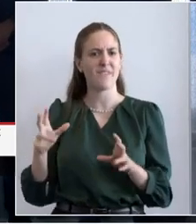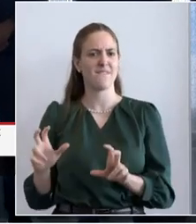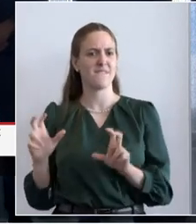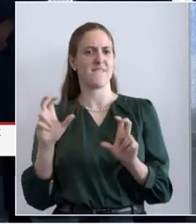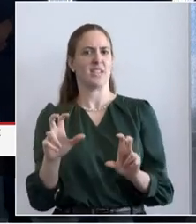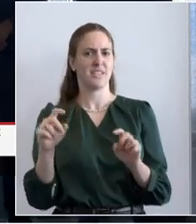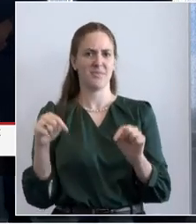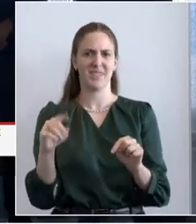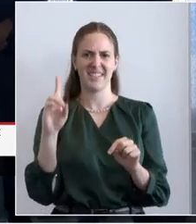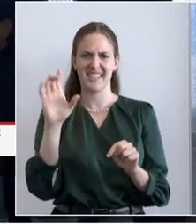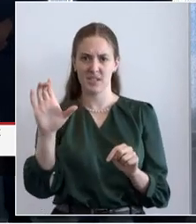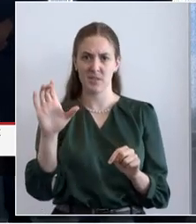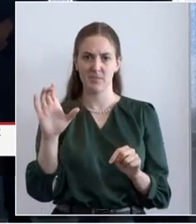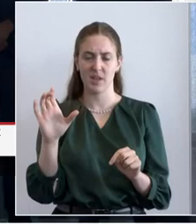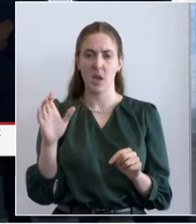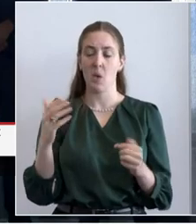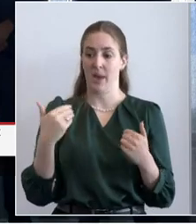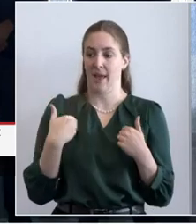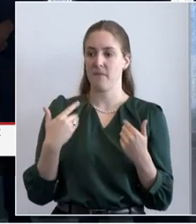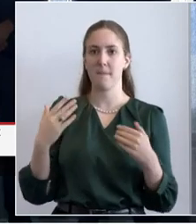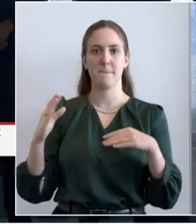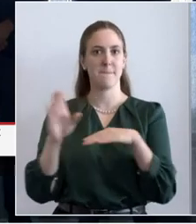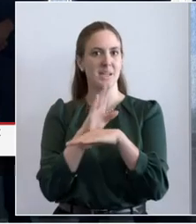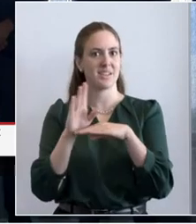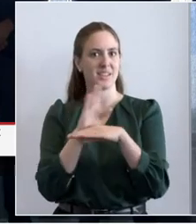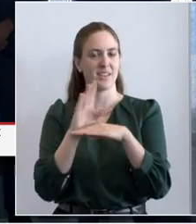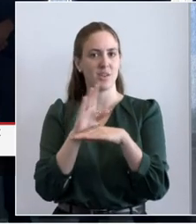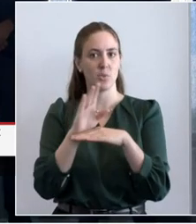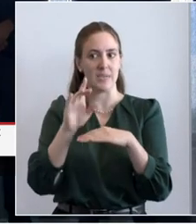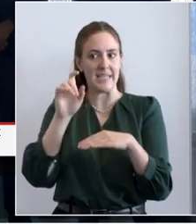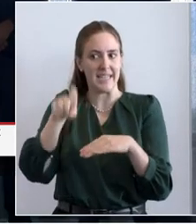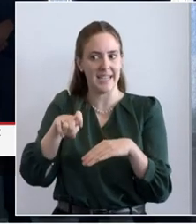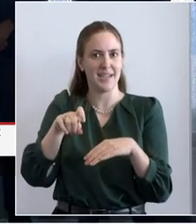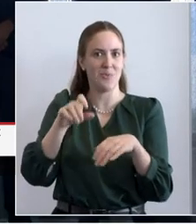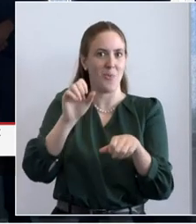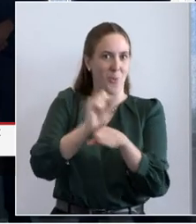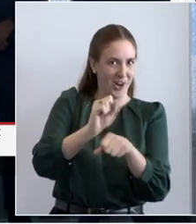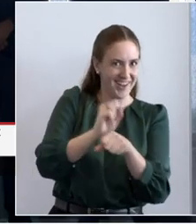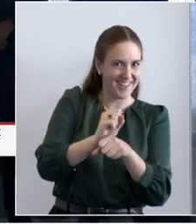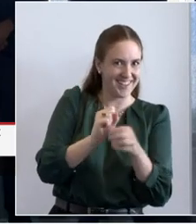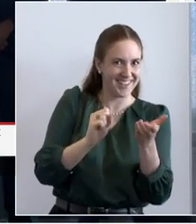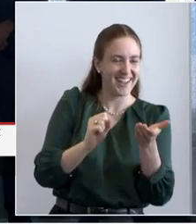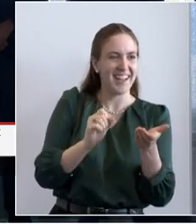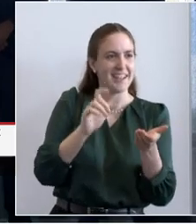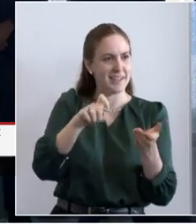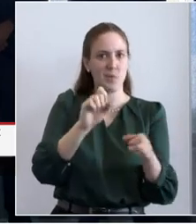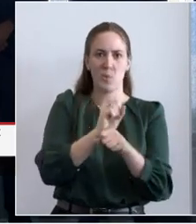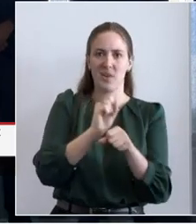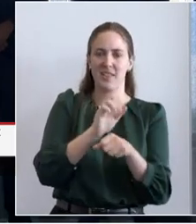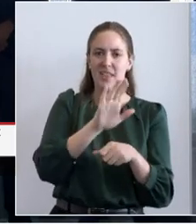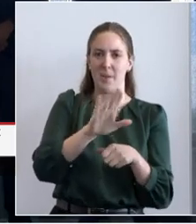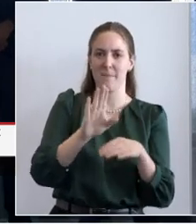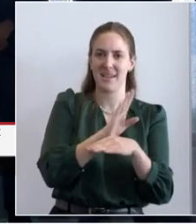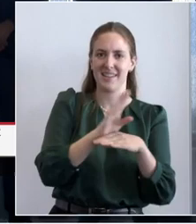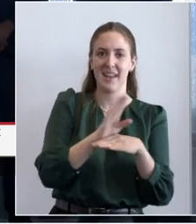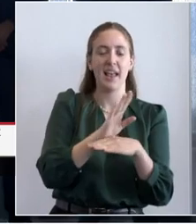Columbia. We have businesses who need work done at their businesses, and they need